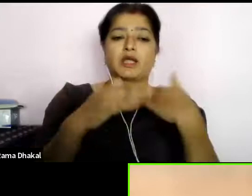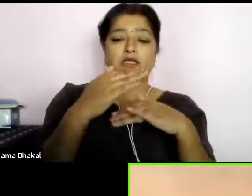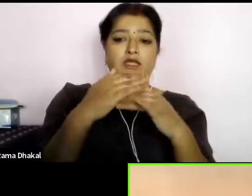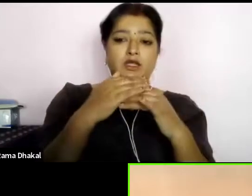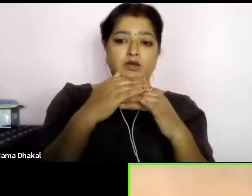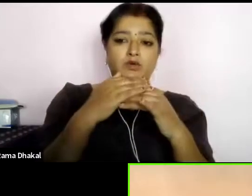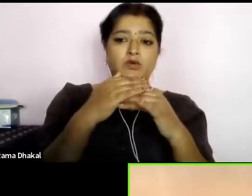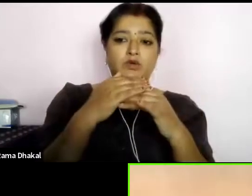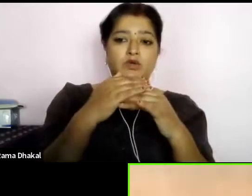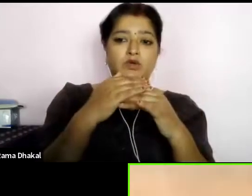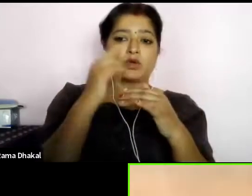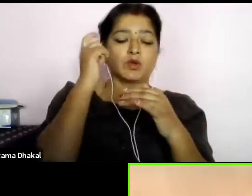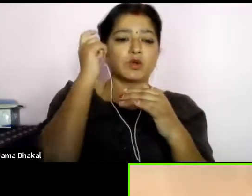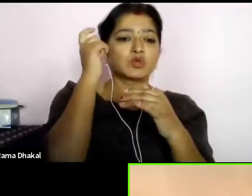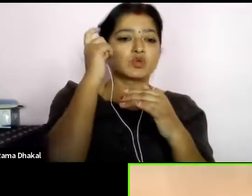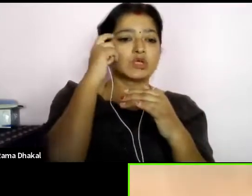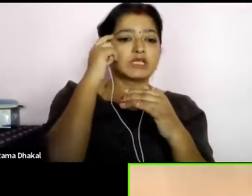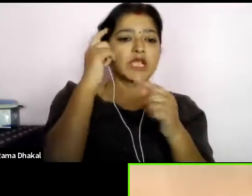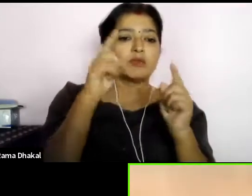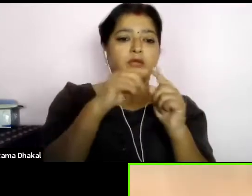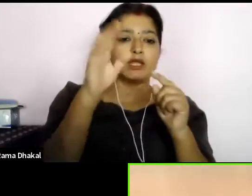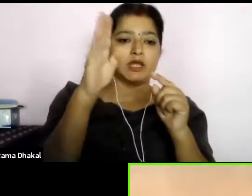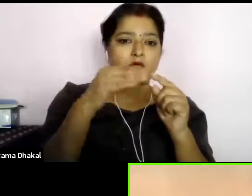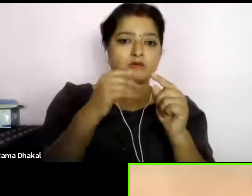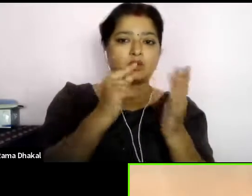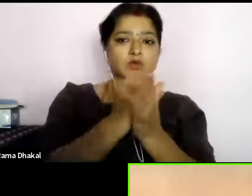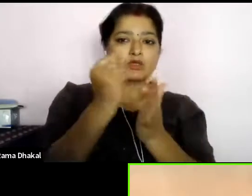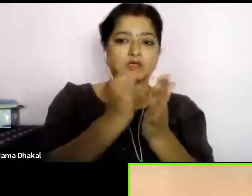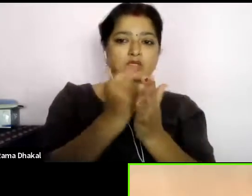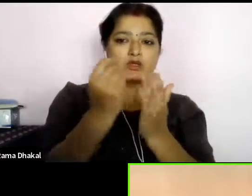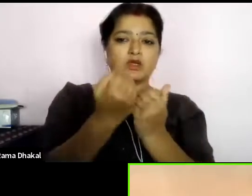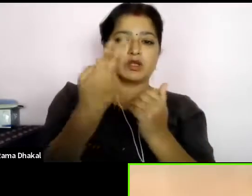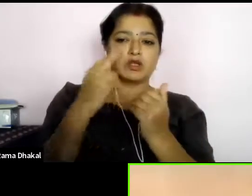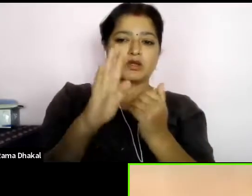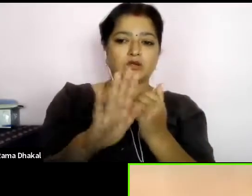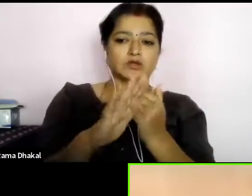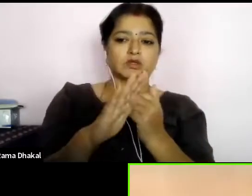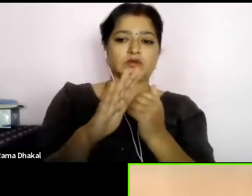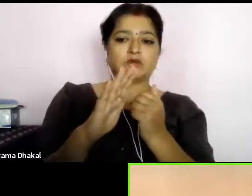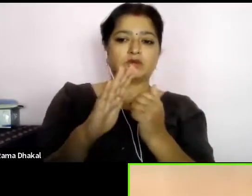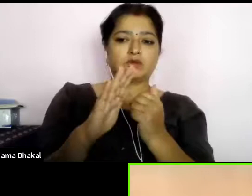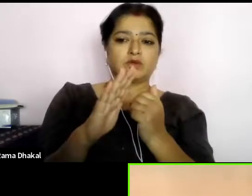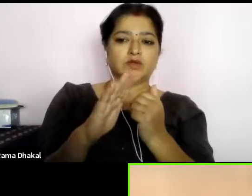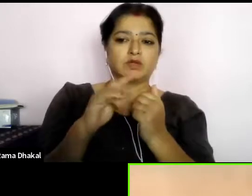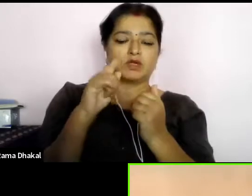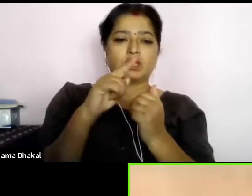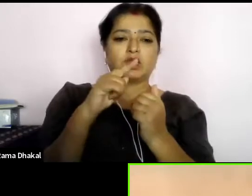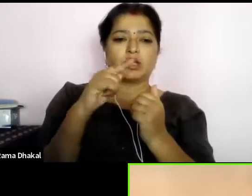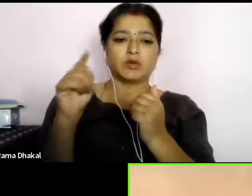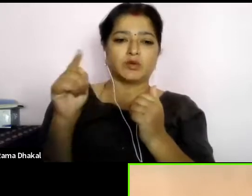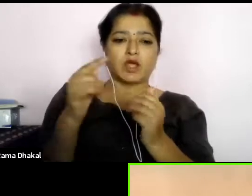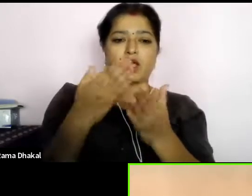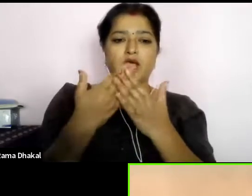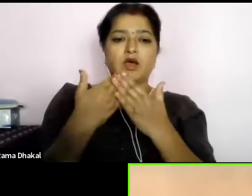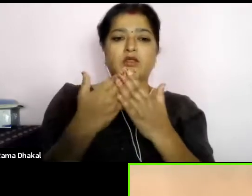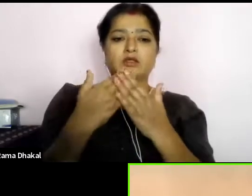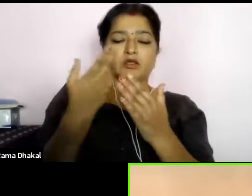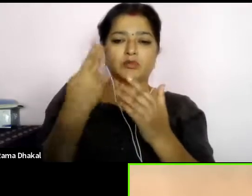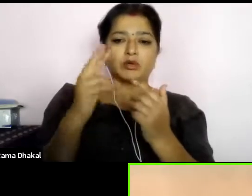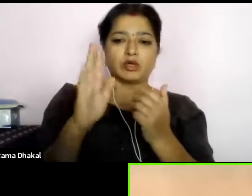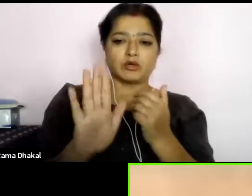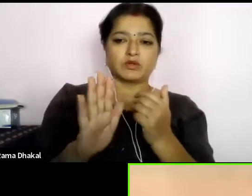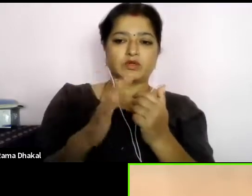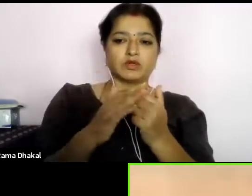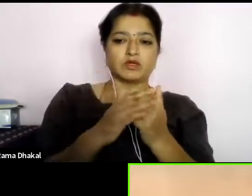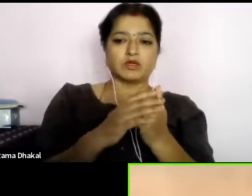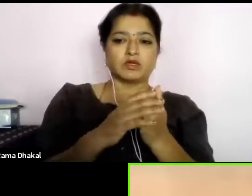Canada is doing a research and also bringing and generating evidence from the